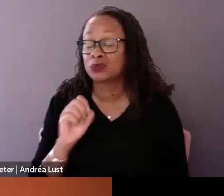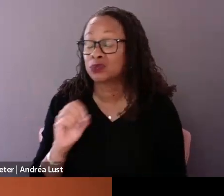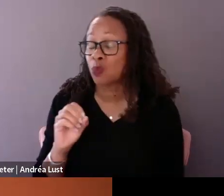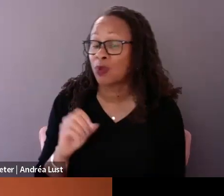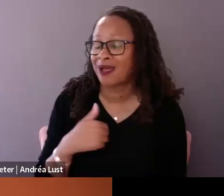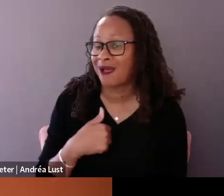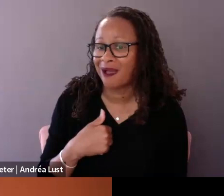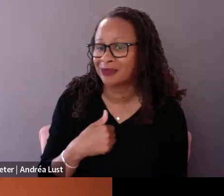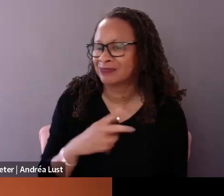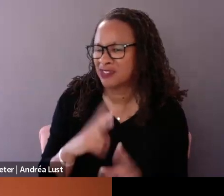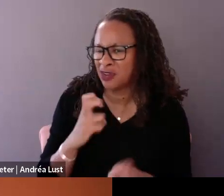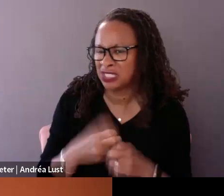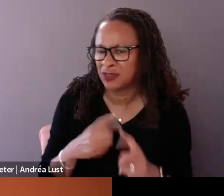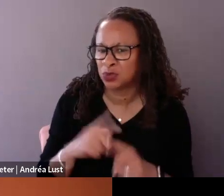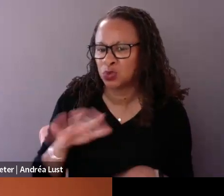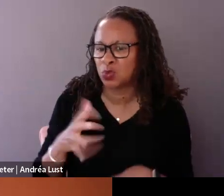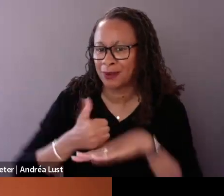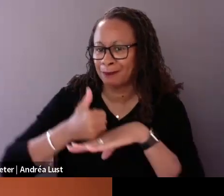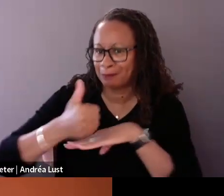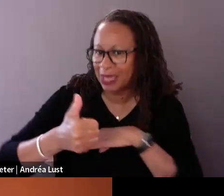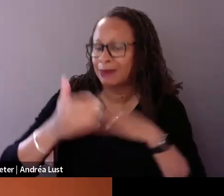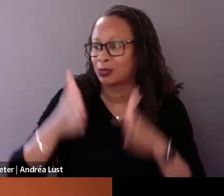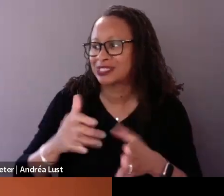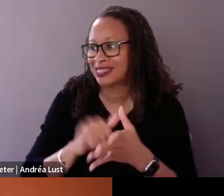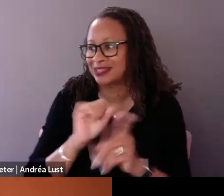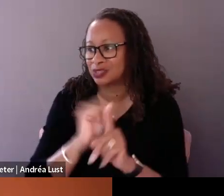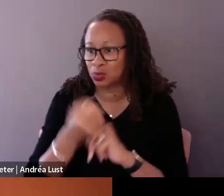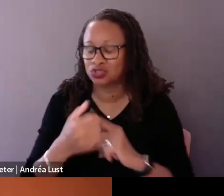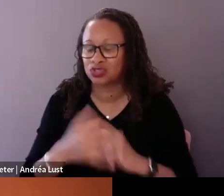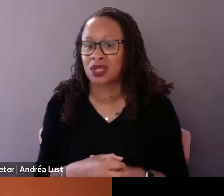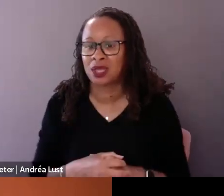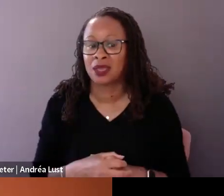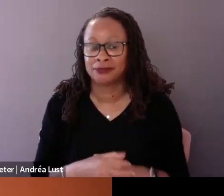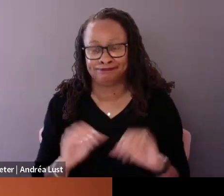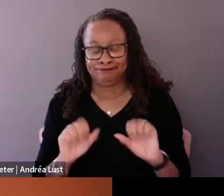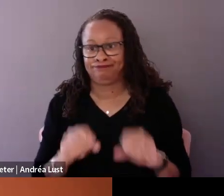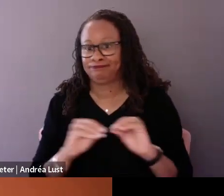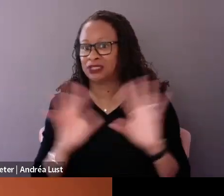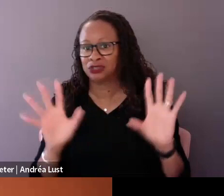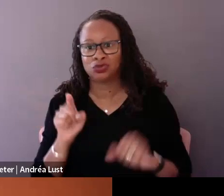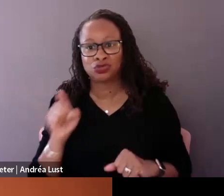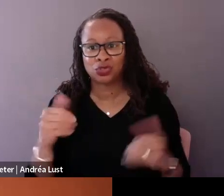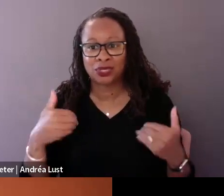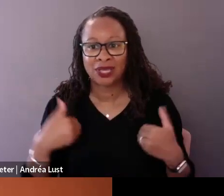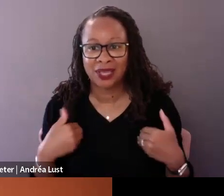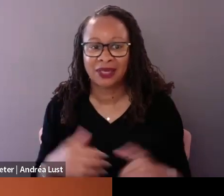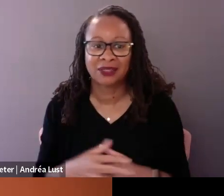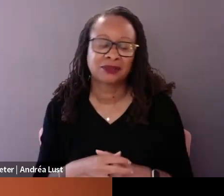So I don't, it's very hard to sort of blame someone in that situation. You know, certainly she added